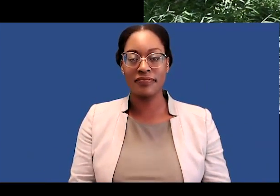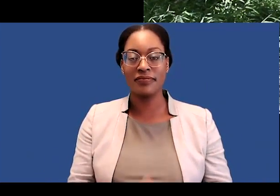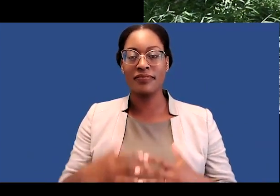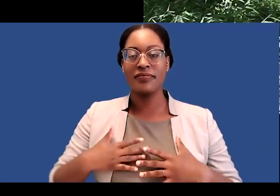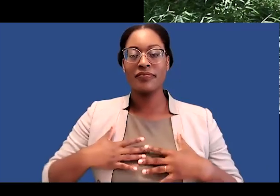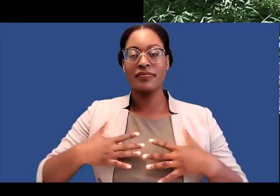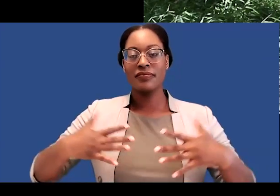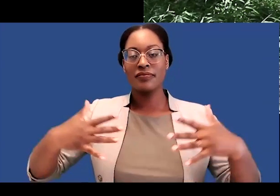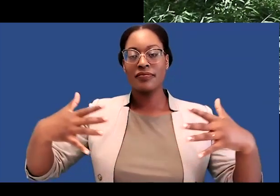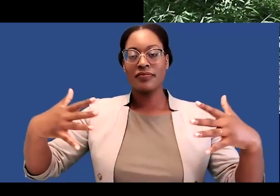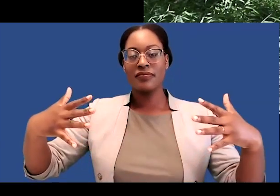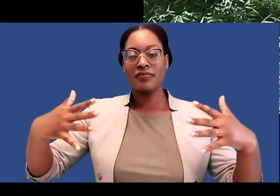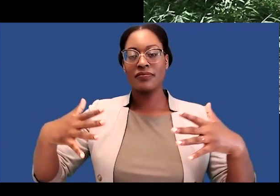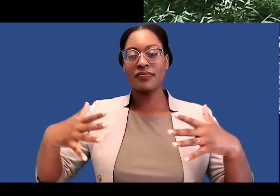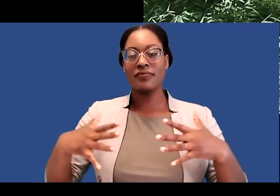Deep inhale.